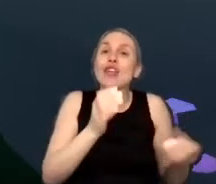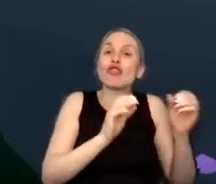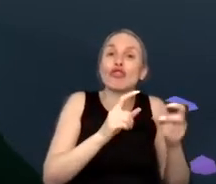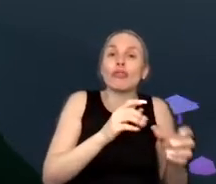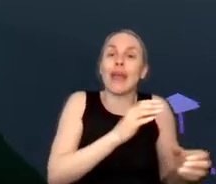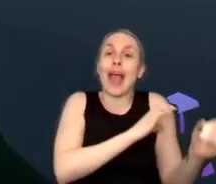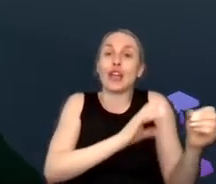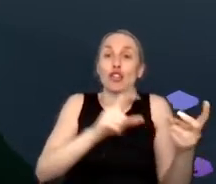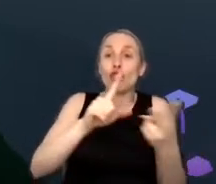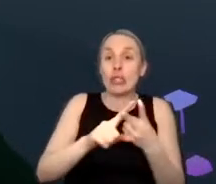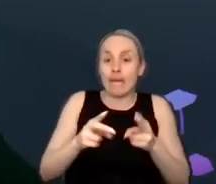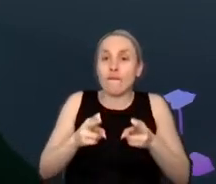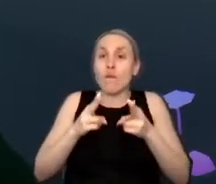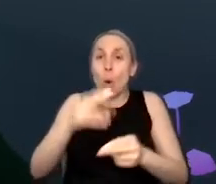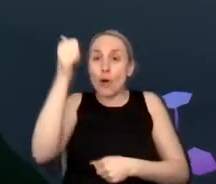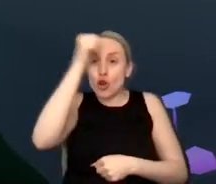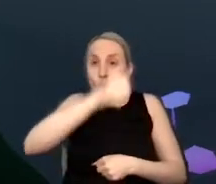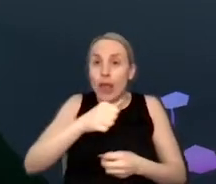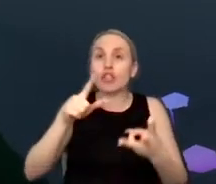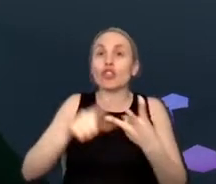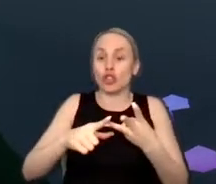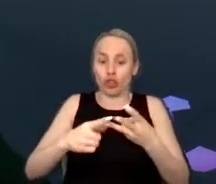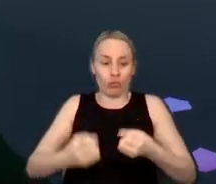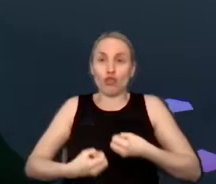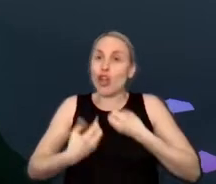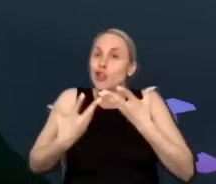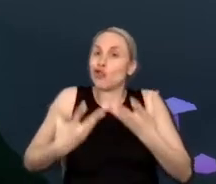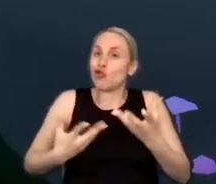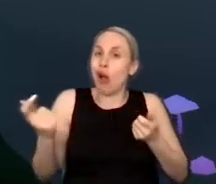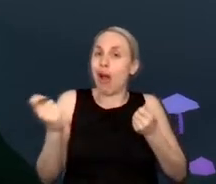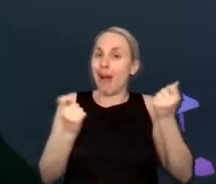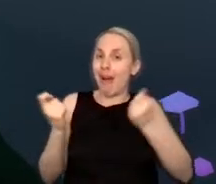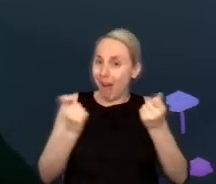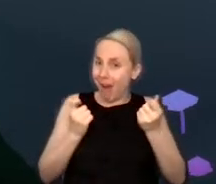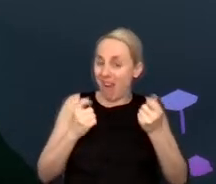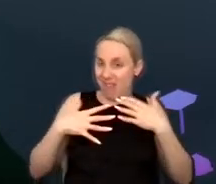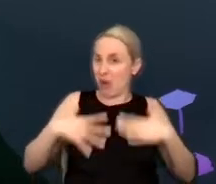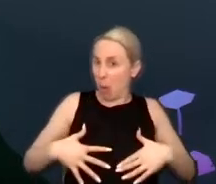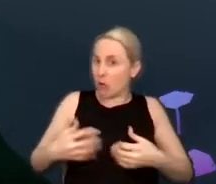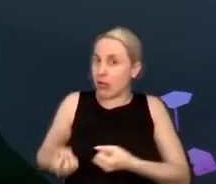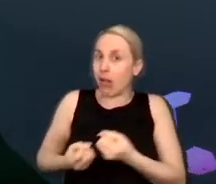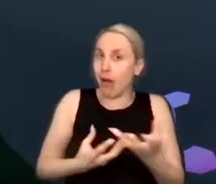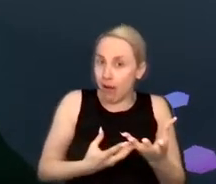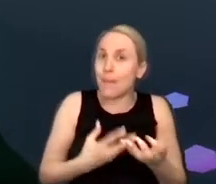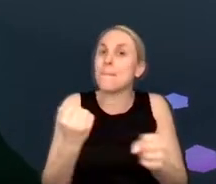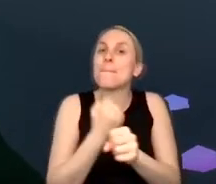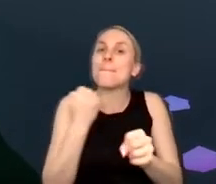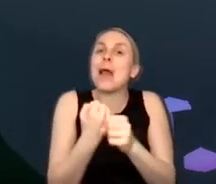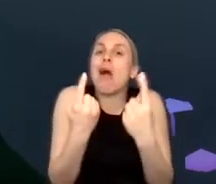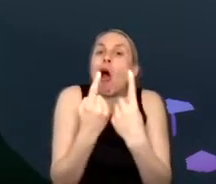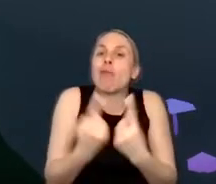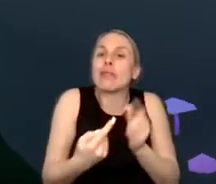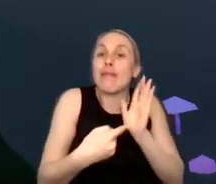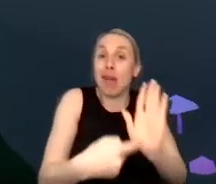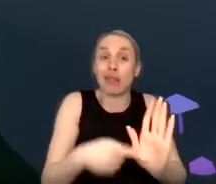emphasis put on the body and the role that the body plays in making artifacts. And what was also nice about looking at the operational